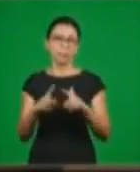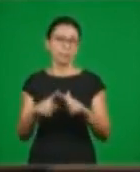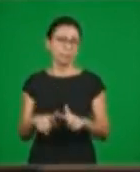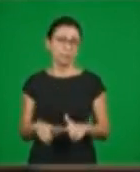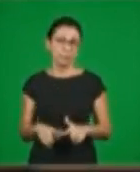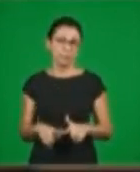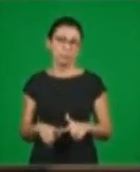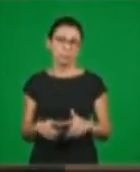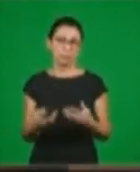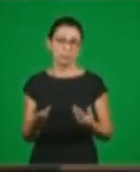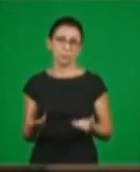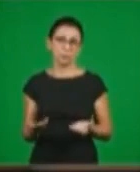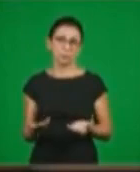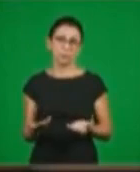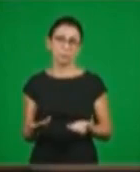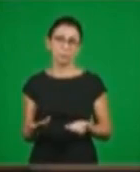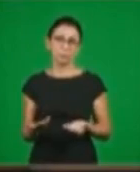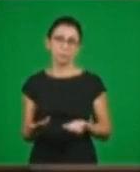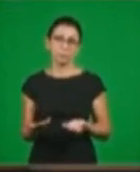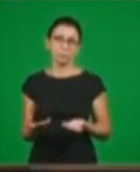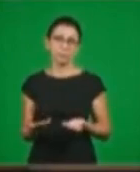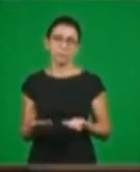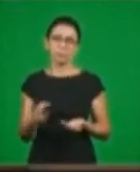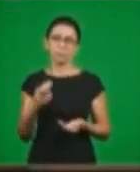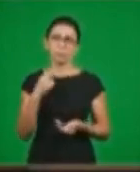whatever it needs to be said in the church.